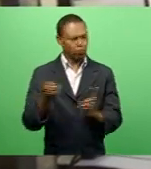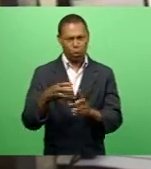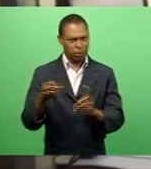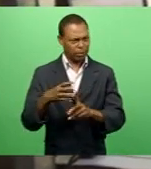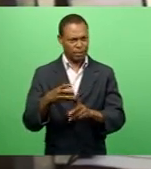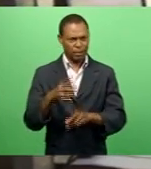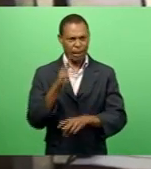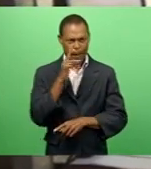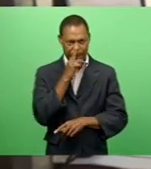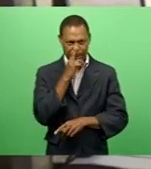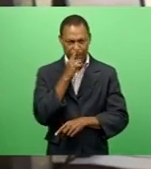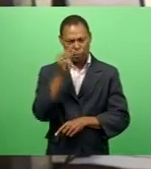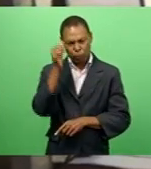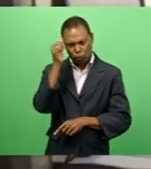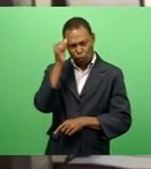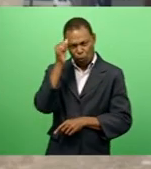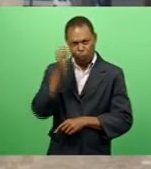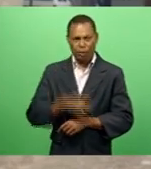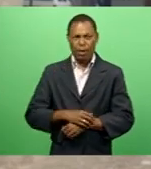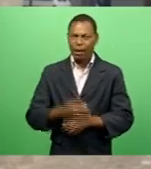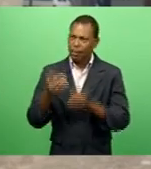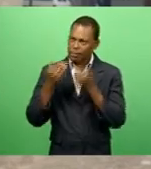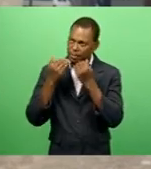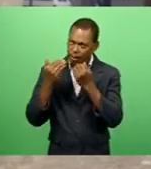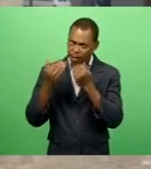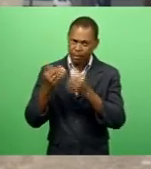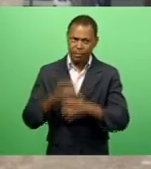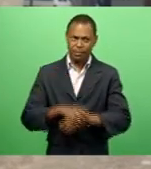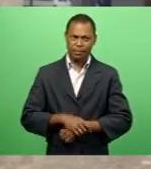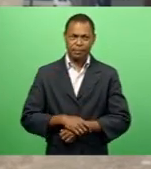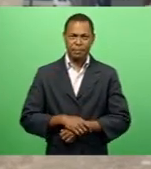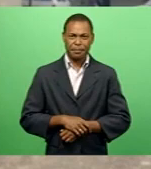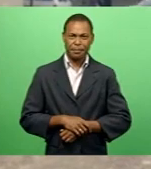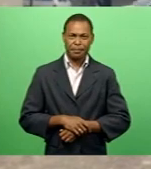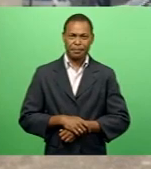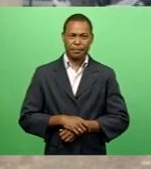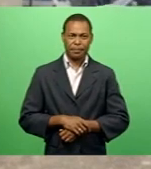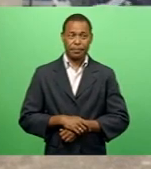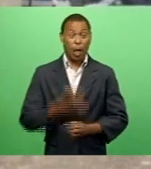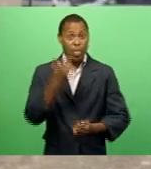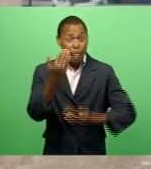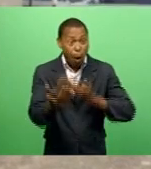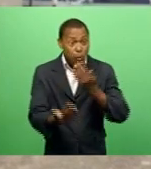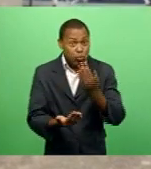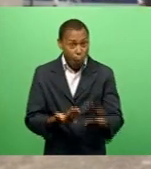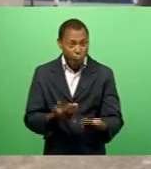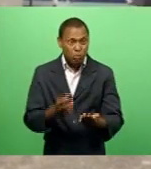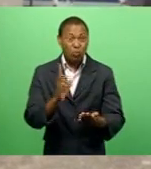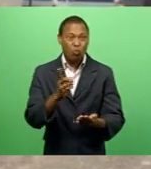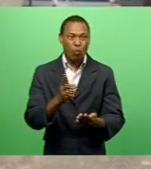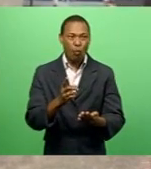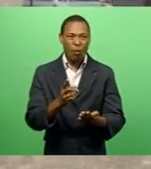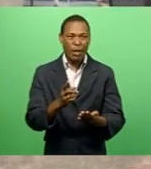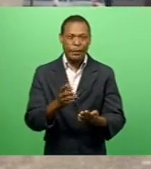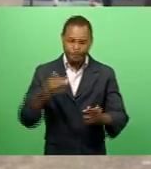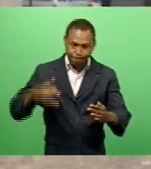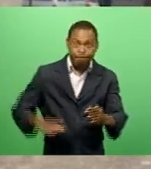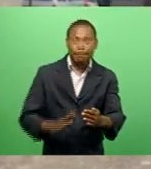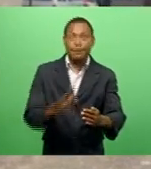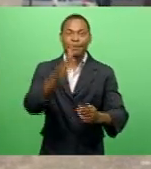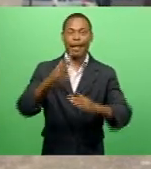are recognized and acknowledged. So this award has actually lifted up the disability sector a level